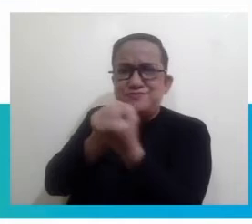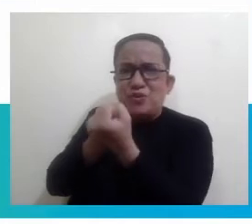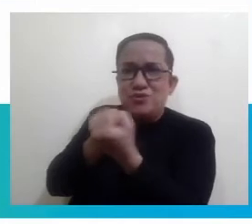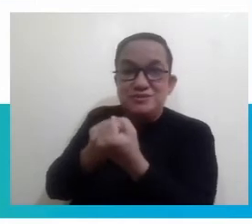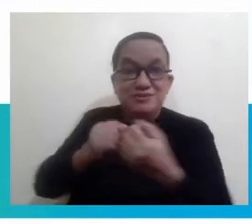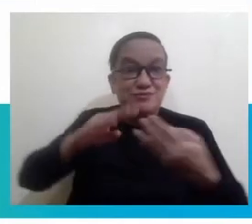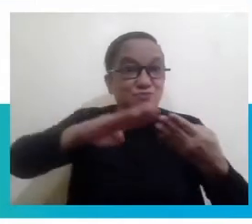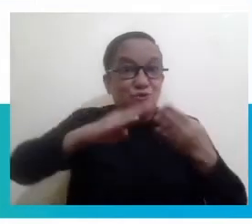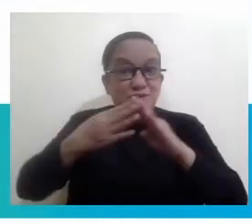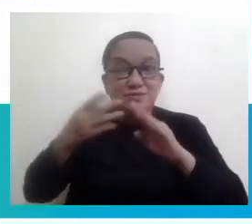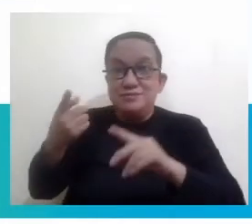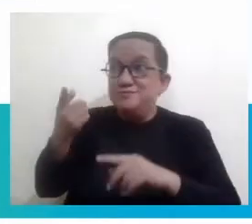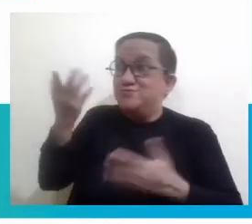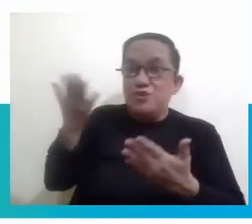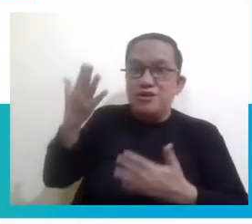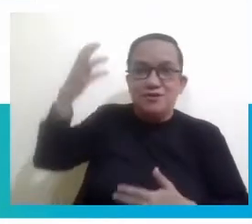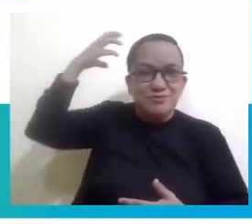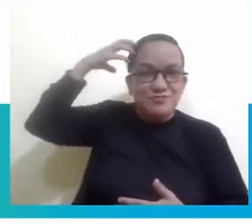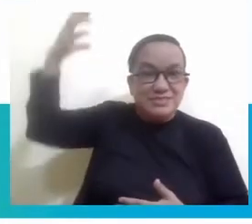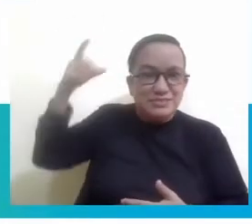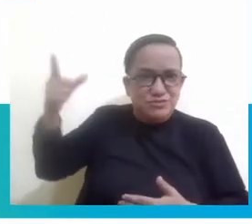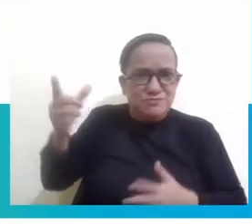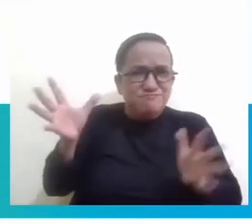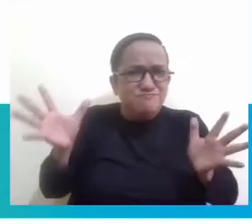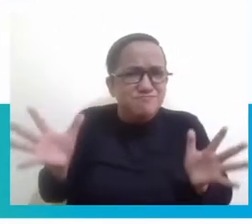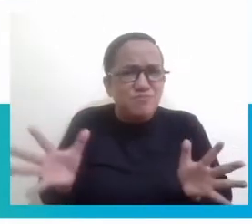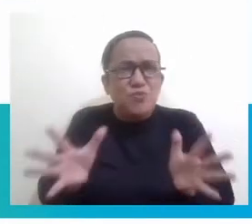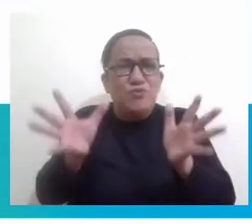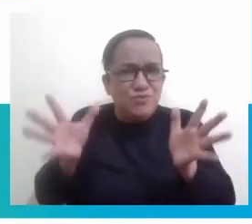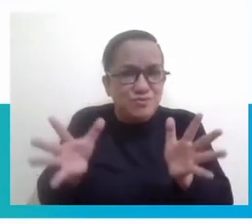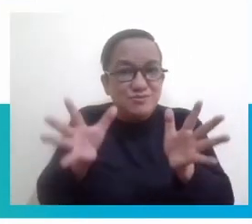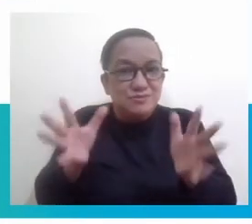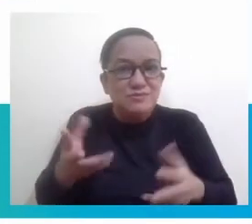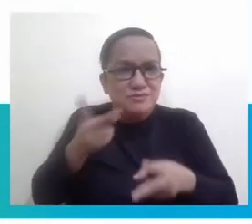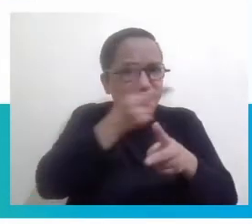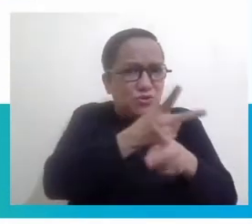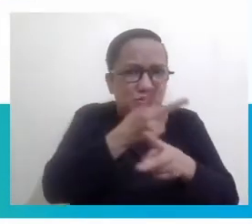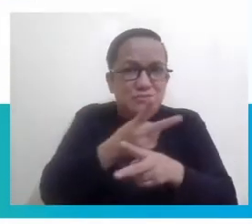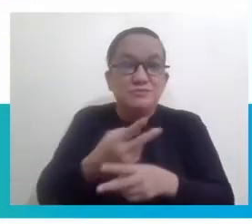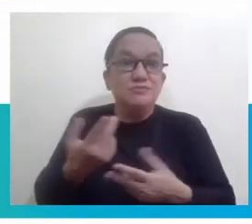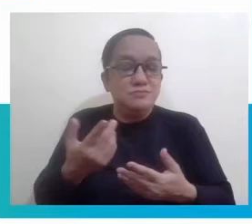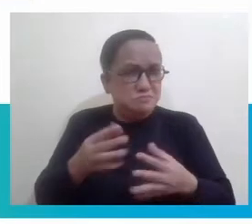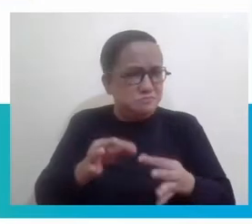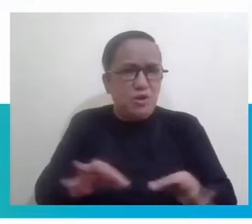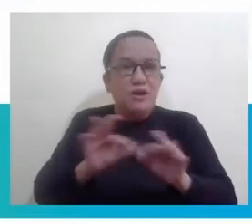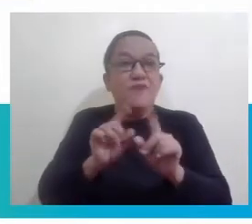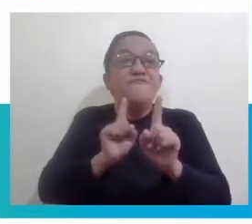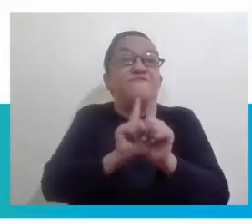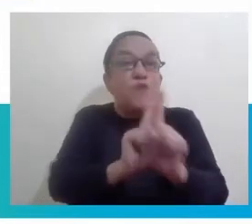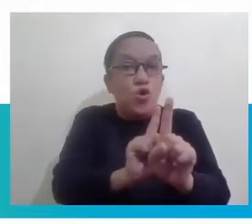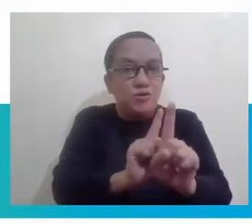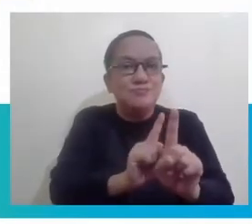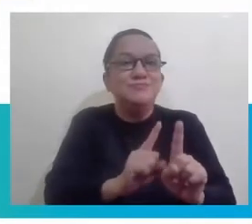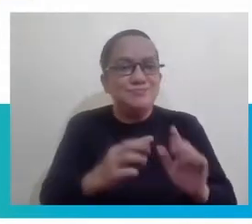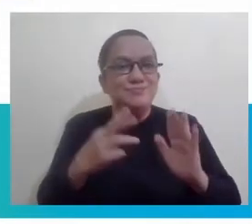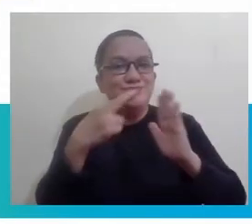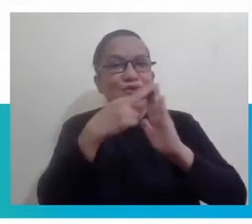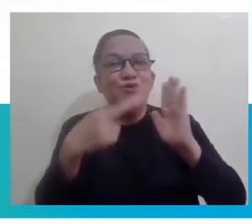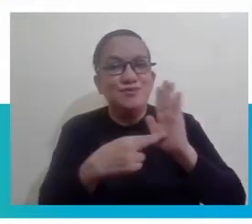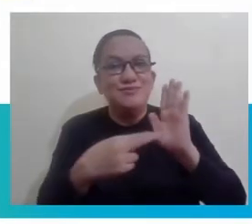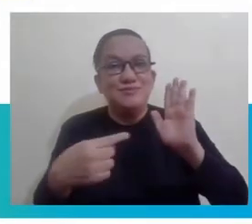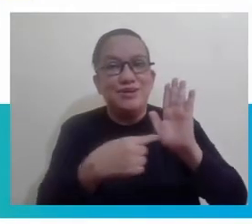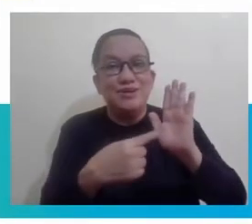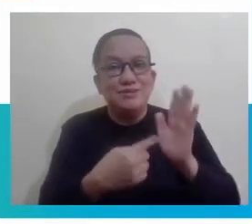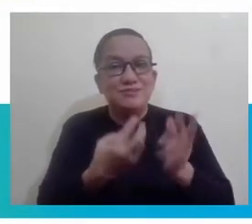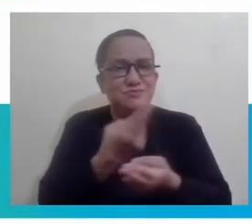to enforce, help people to compliance with the policy so that they can use the resources wisely. And the last point